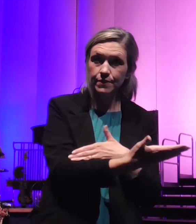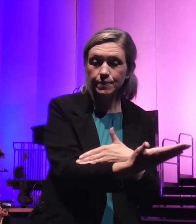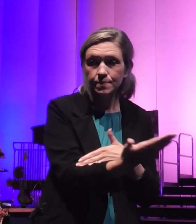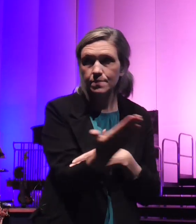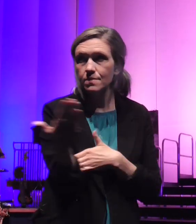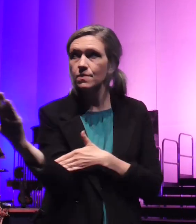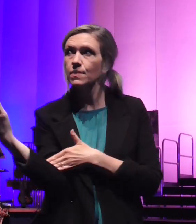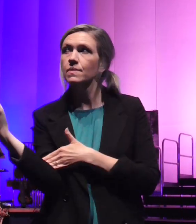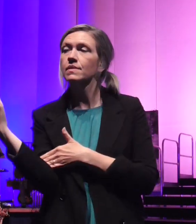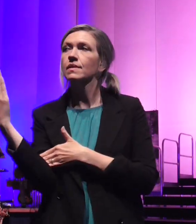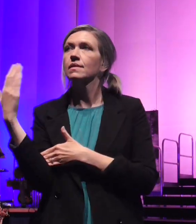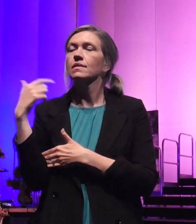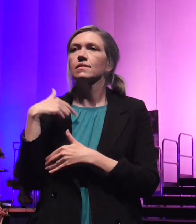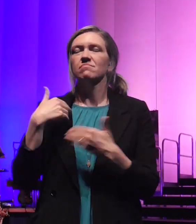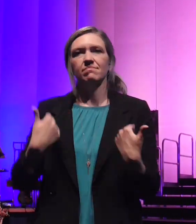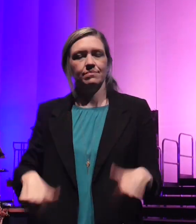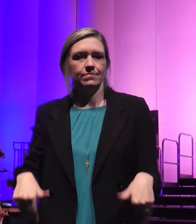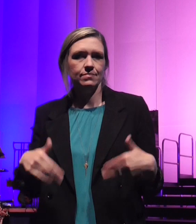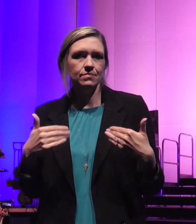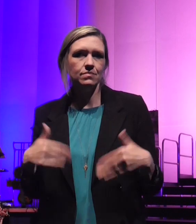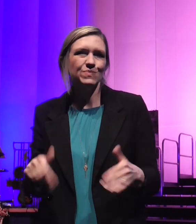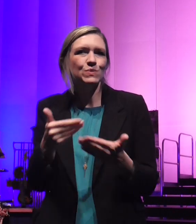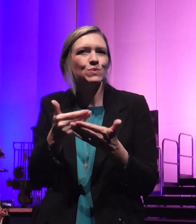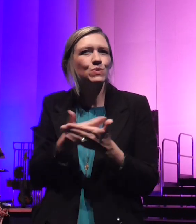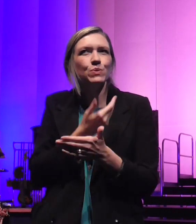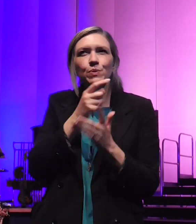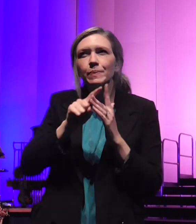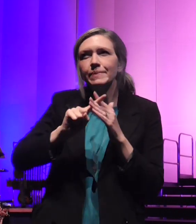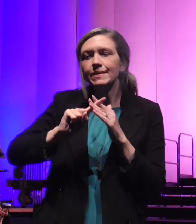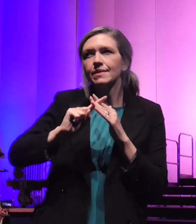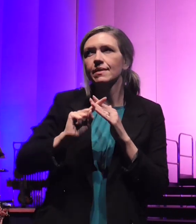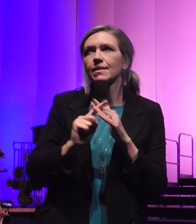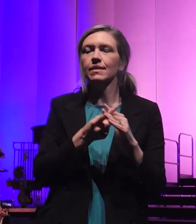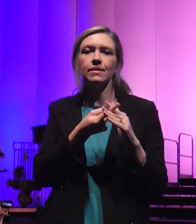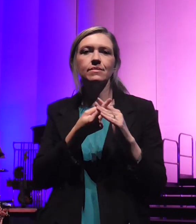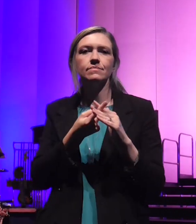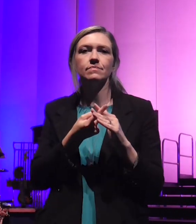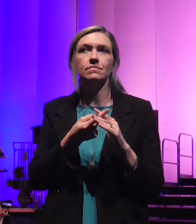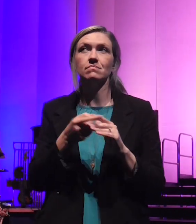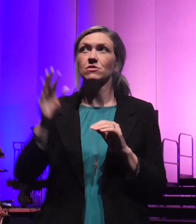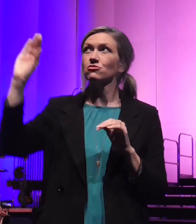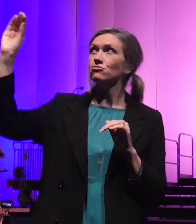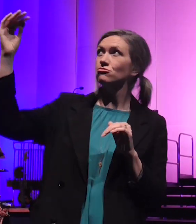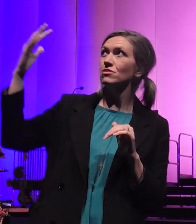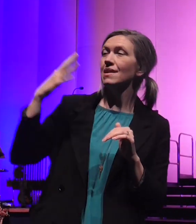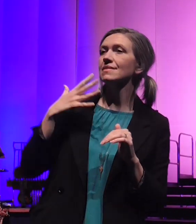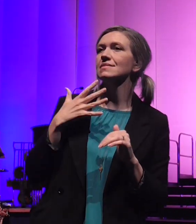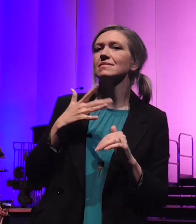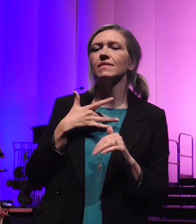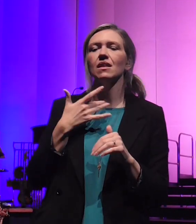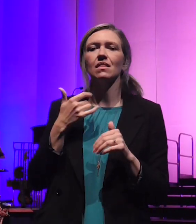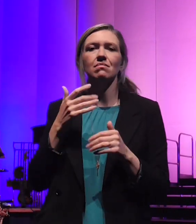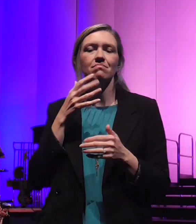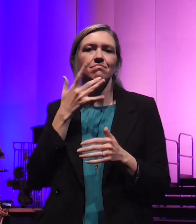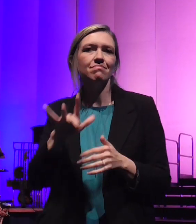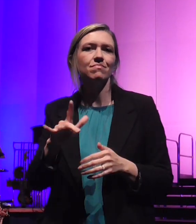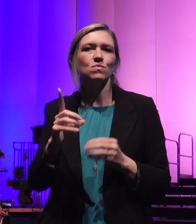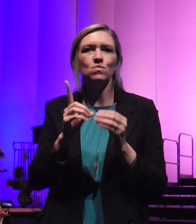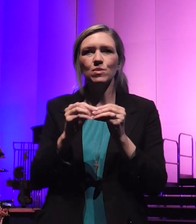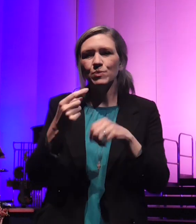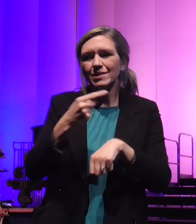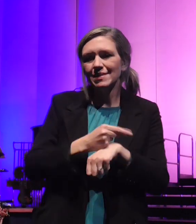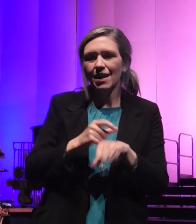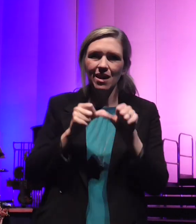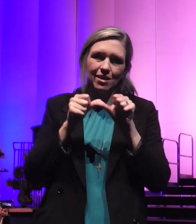Every morning brings a new beginning. By grace another day to